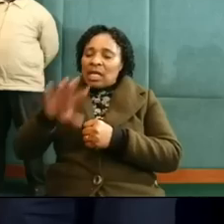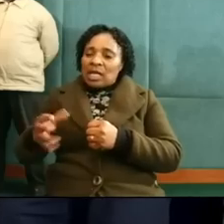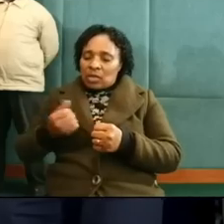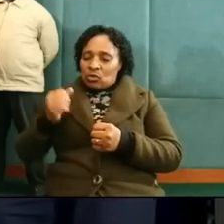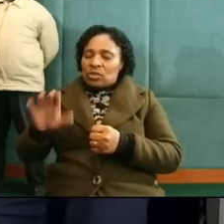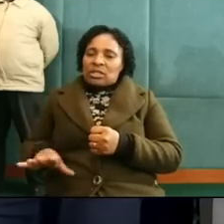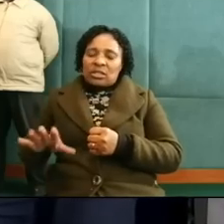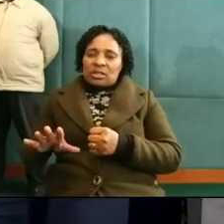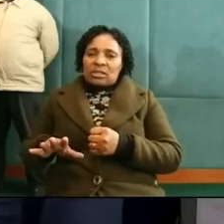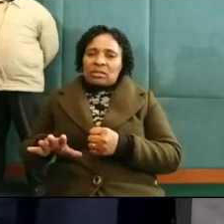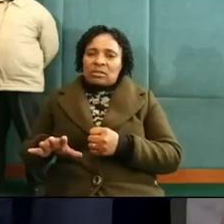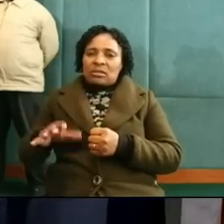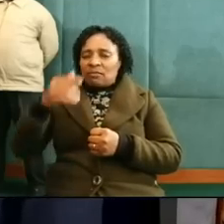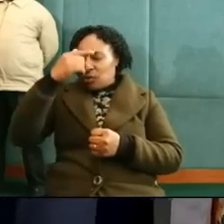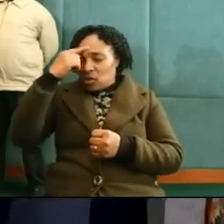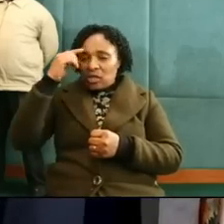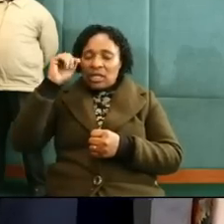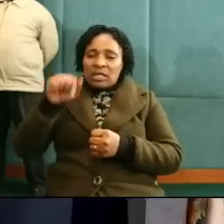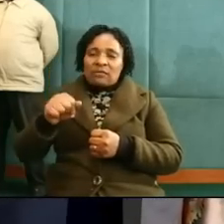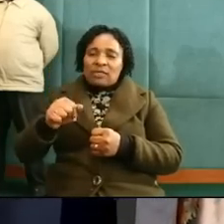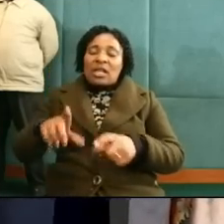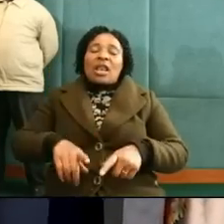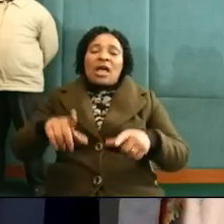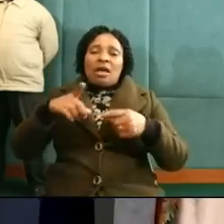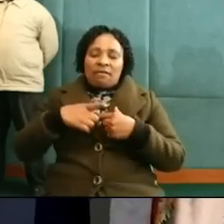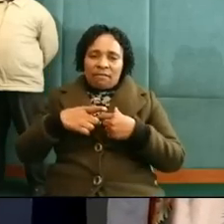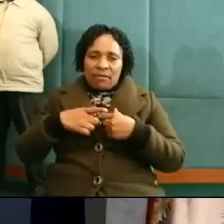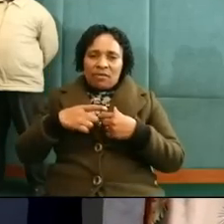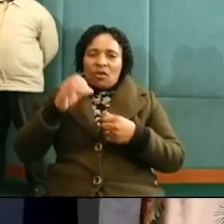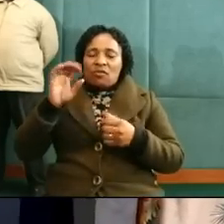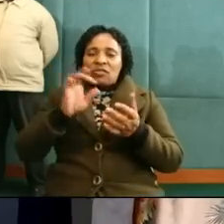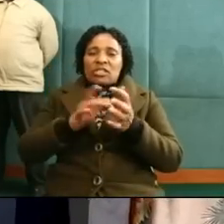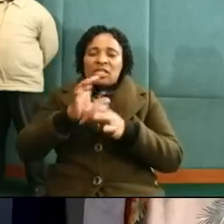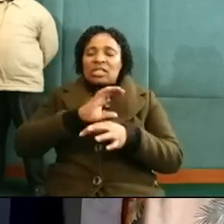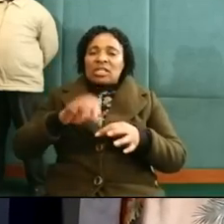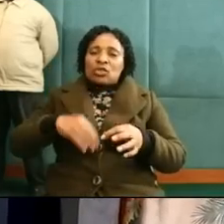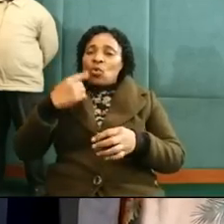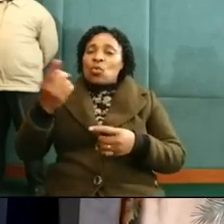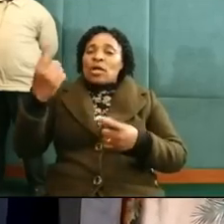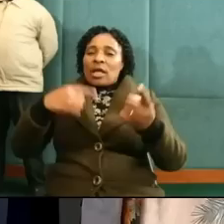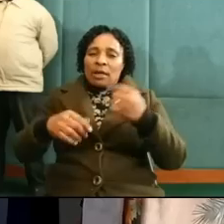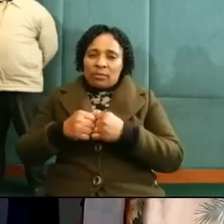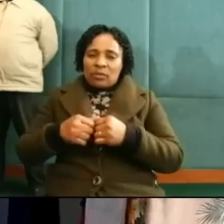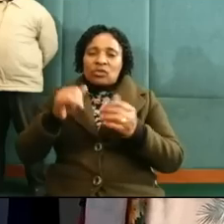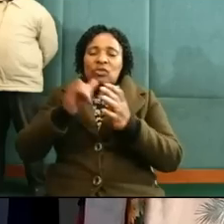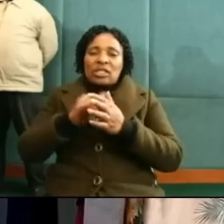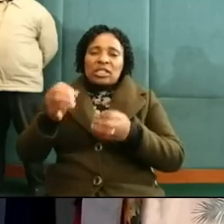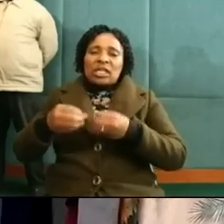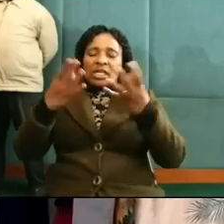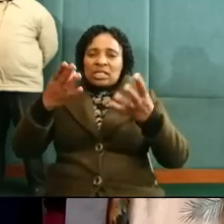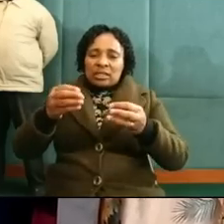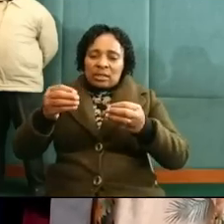and daughters, because of the life of Jesus Christ, who came so that he can give